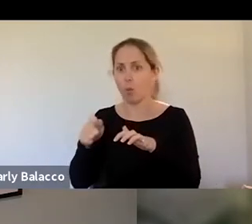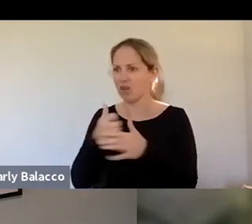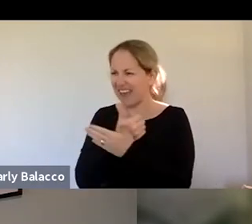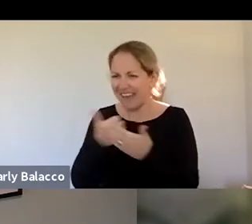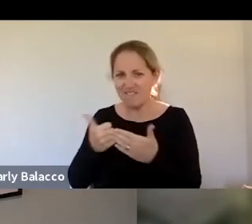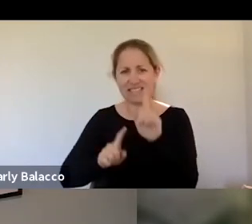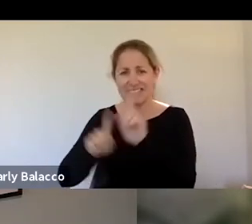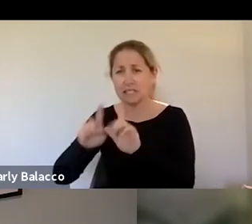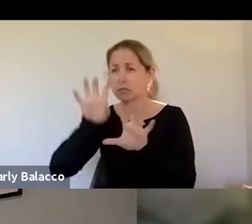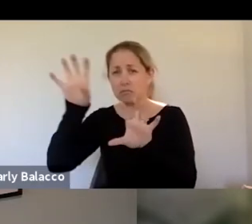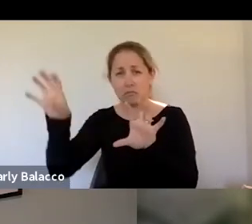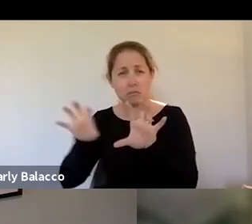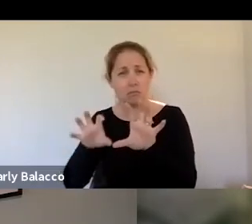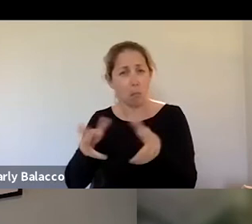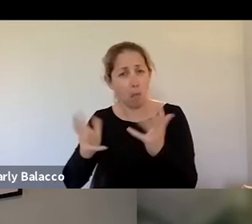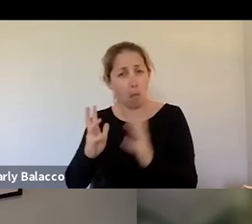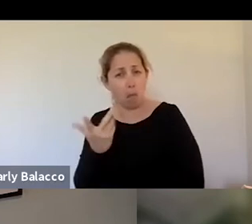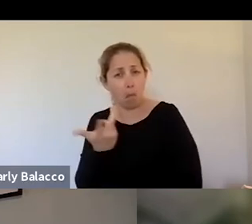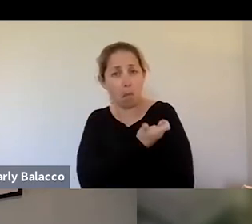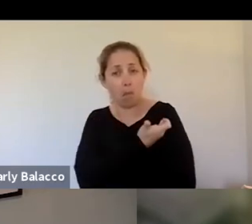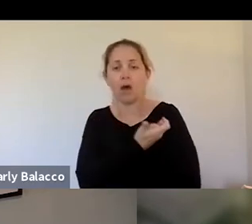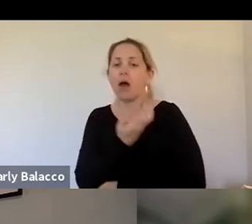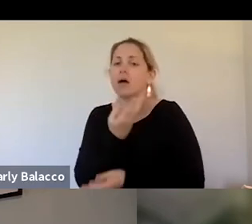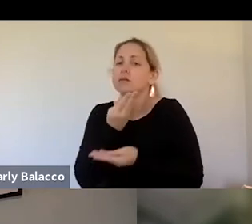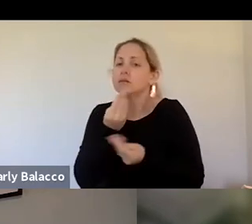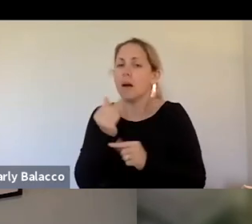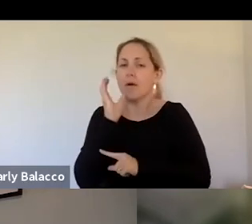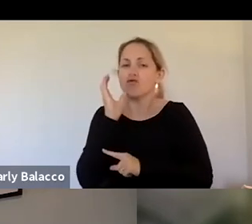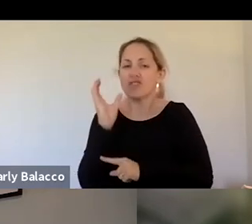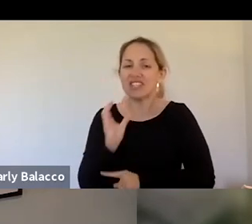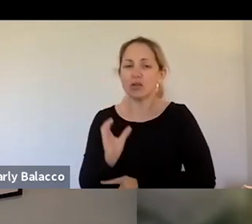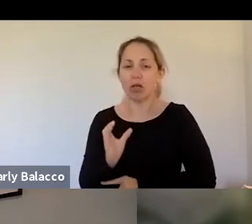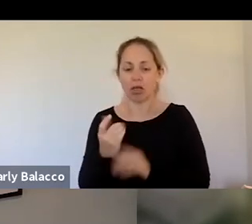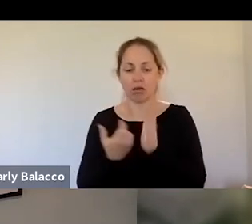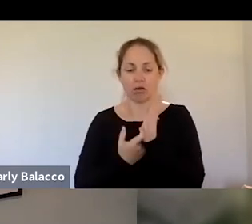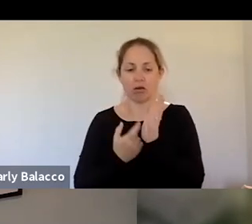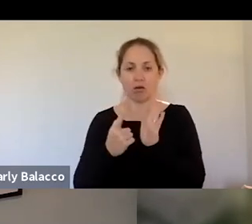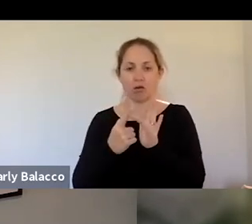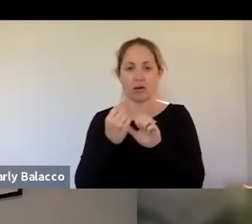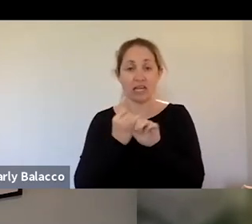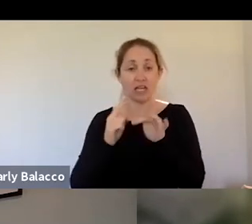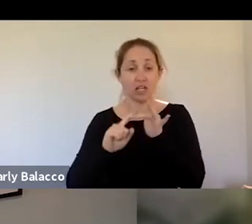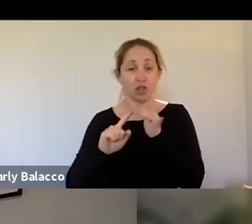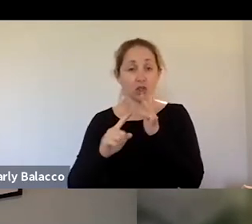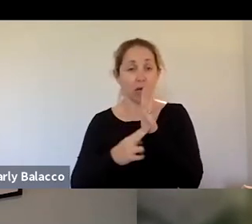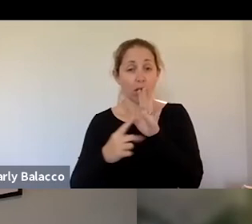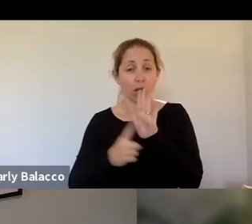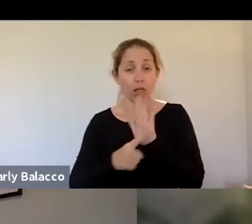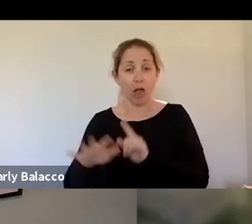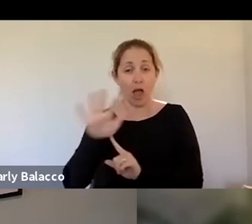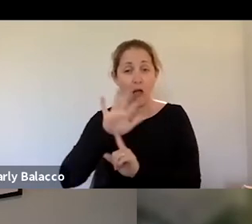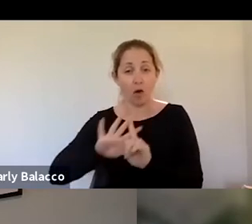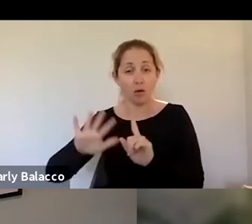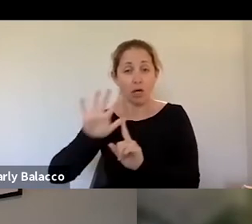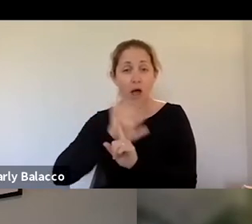some regional variations in some, we have some big performing arts centers in southern states that are more, tend